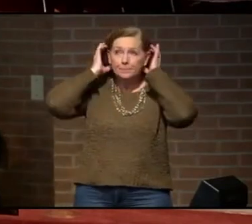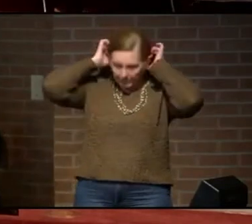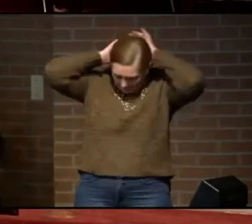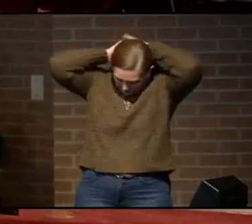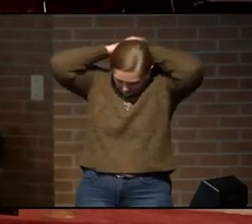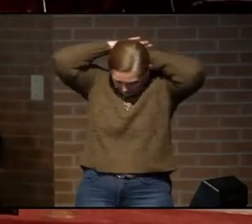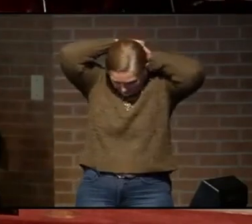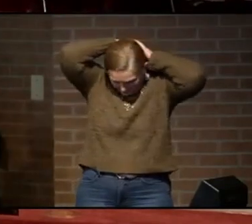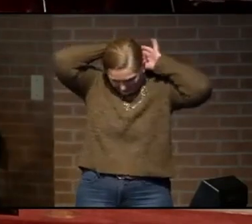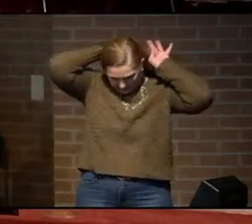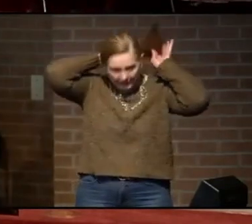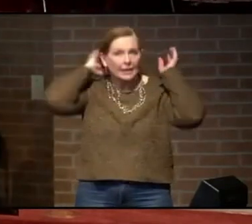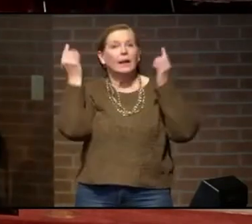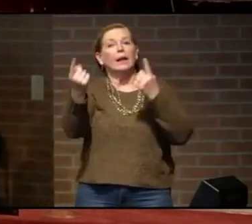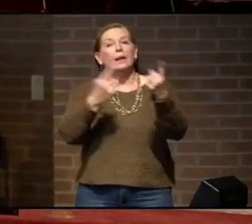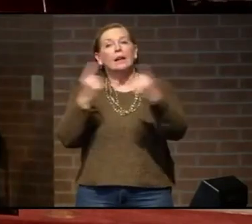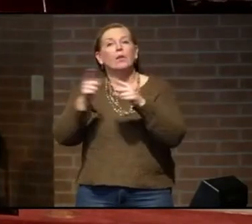Come forward as you are led.